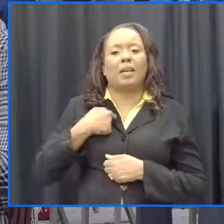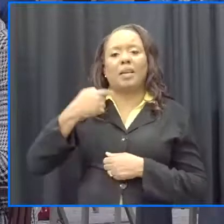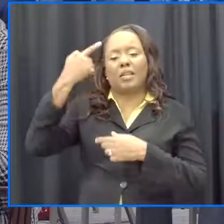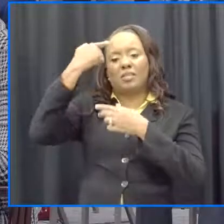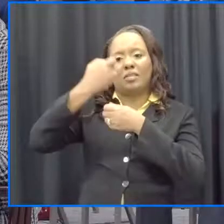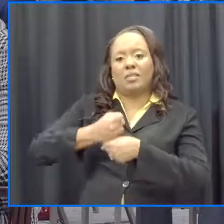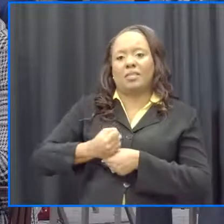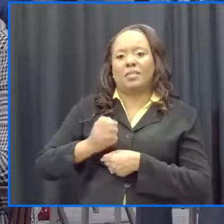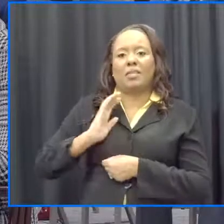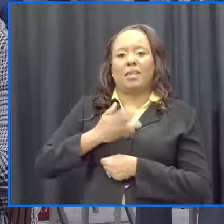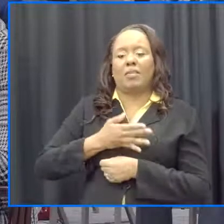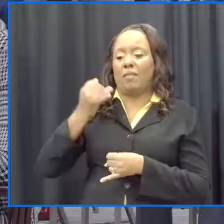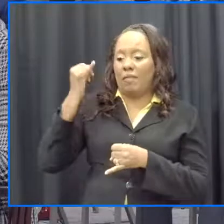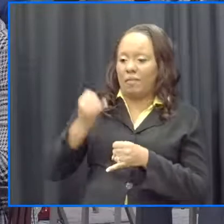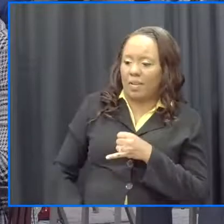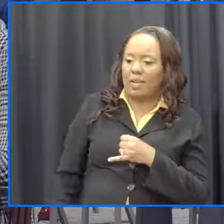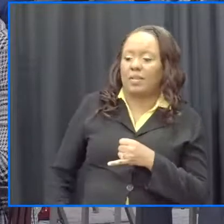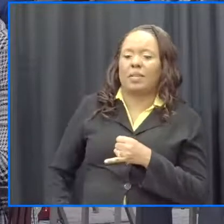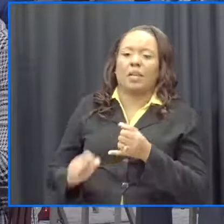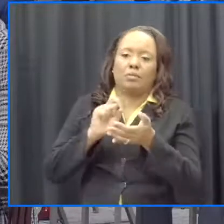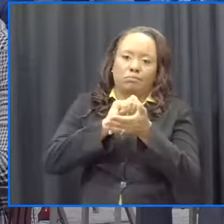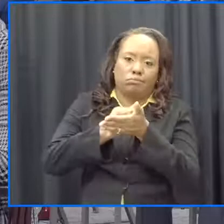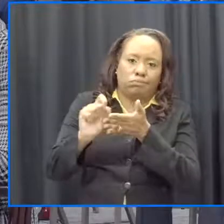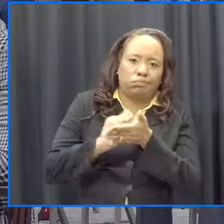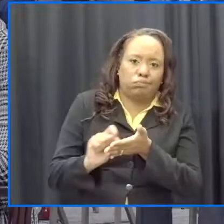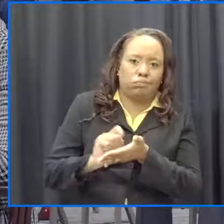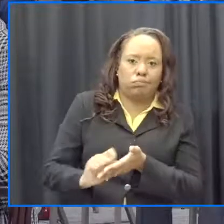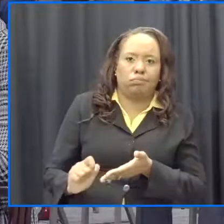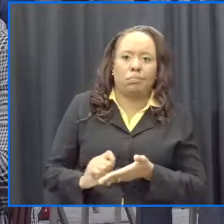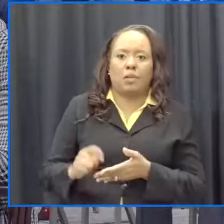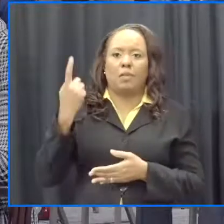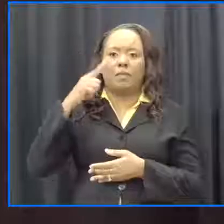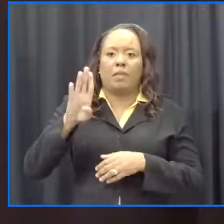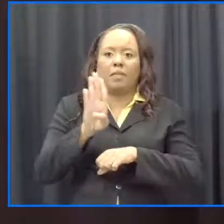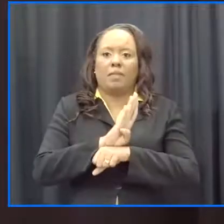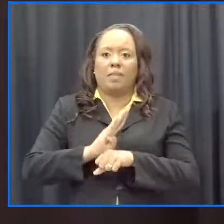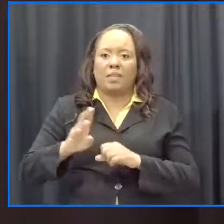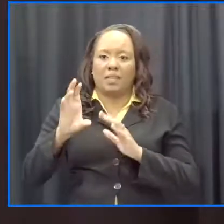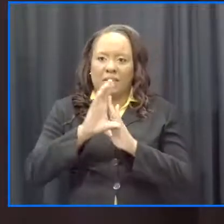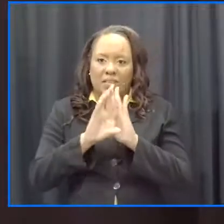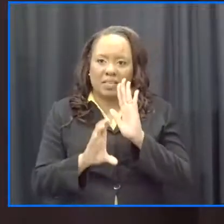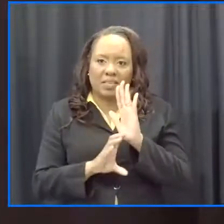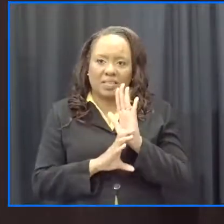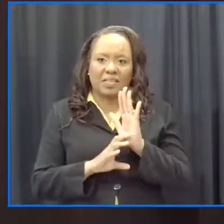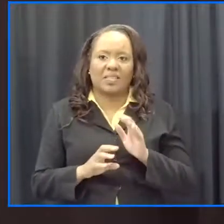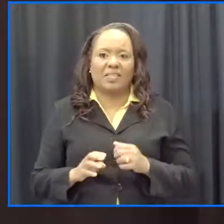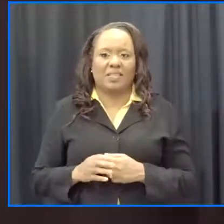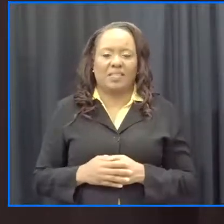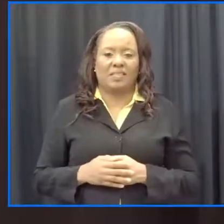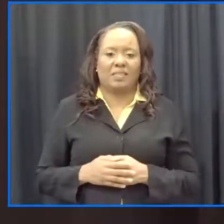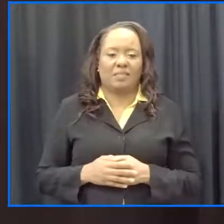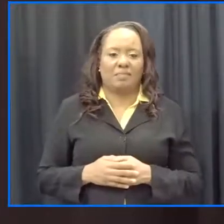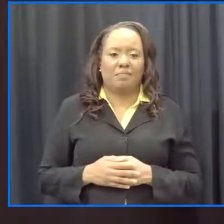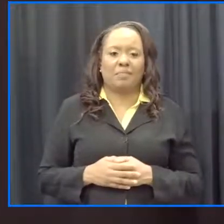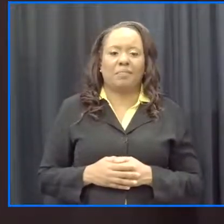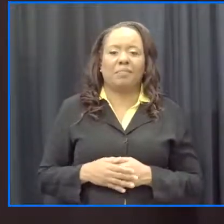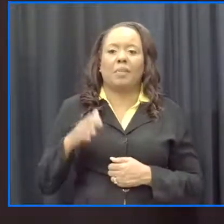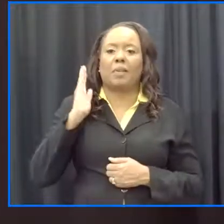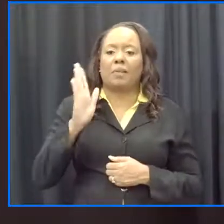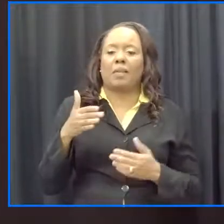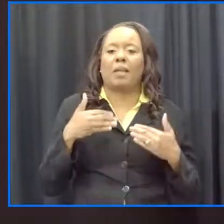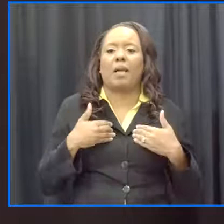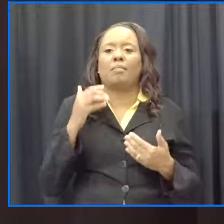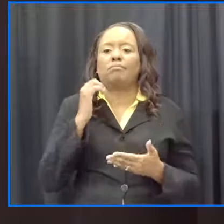final product of our deliberations, the Constitution of Barbados, might earn